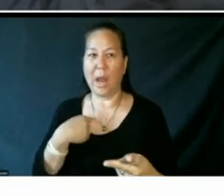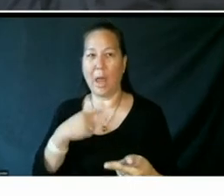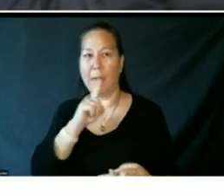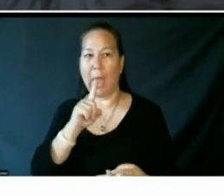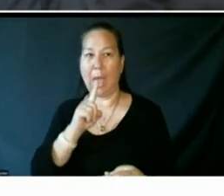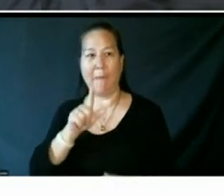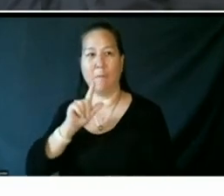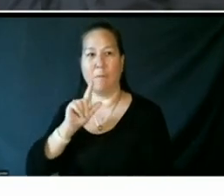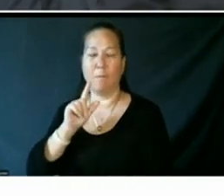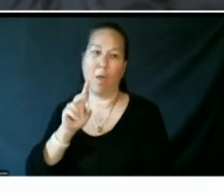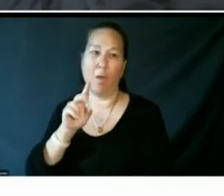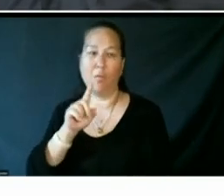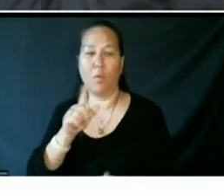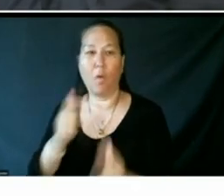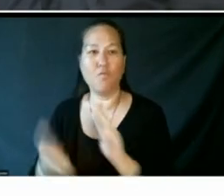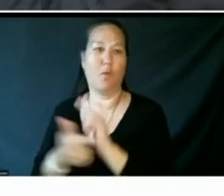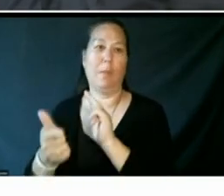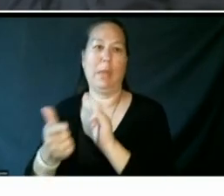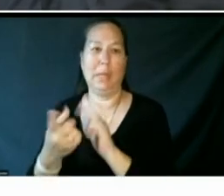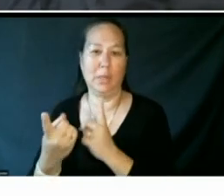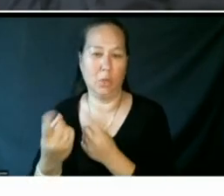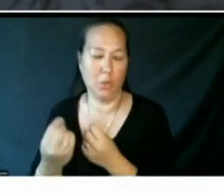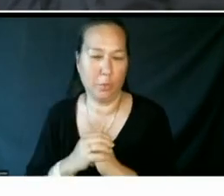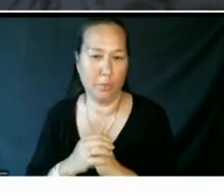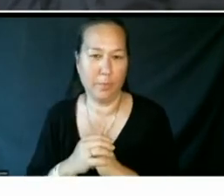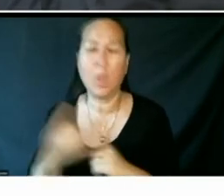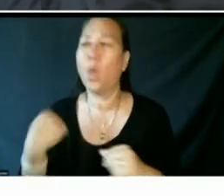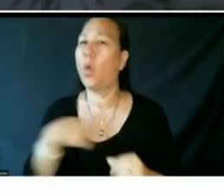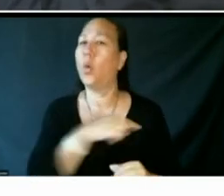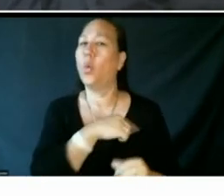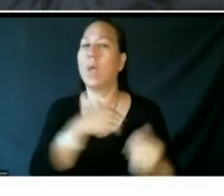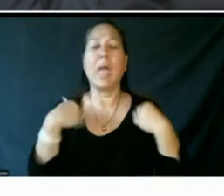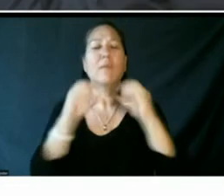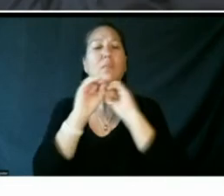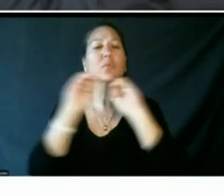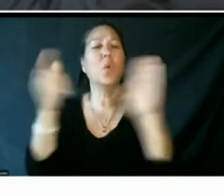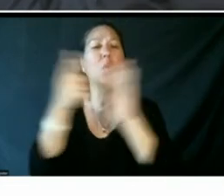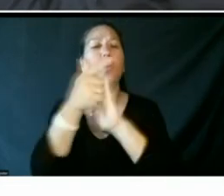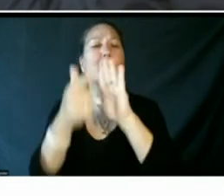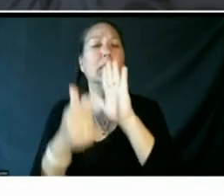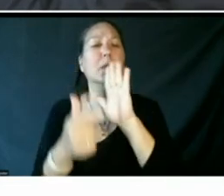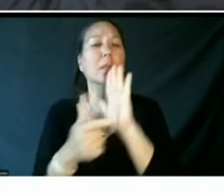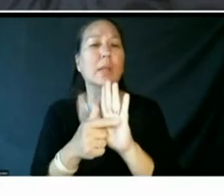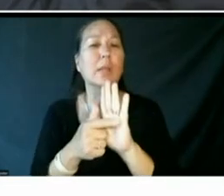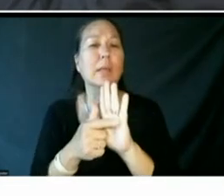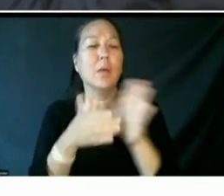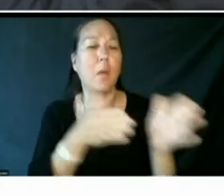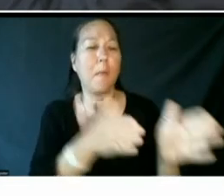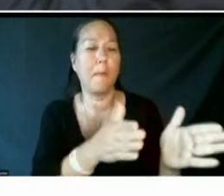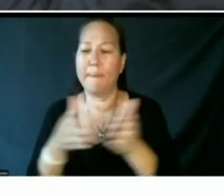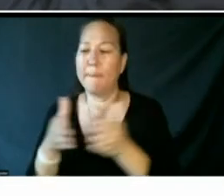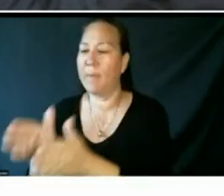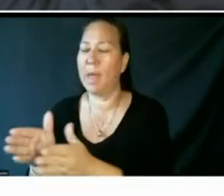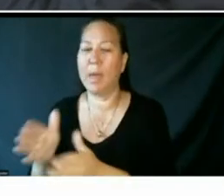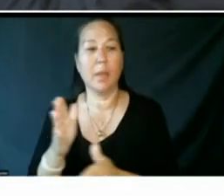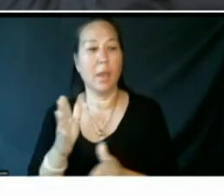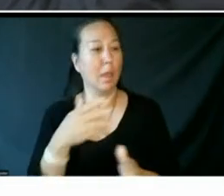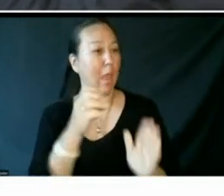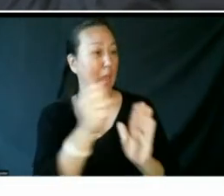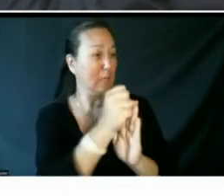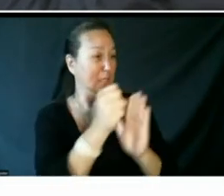We have no legal pathway, both in state law nor to my knowledge in federal